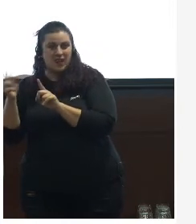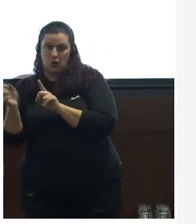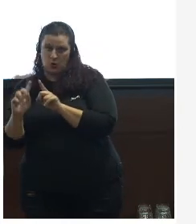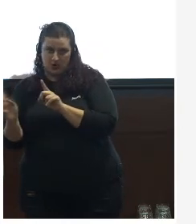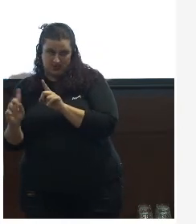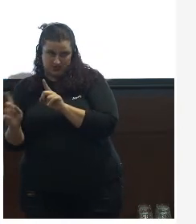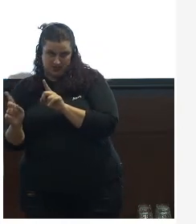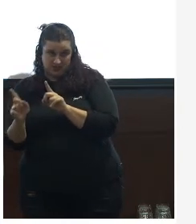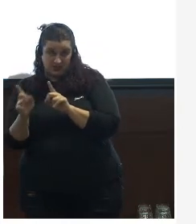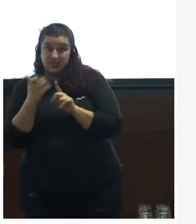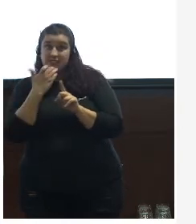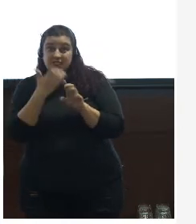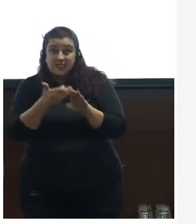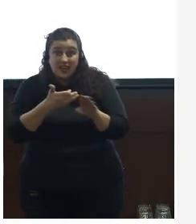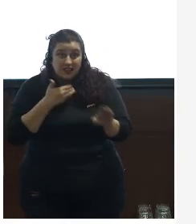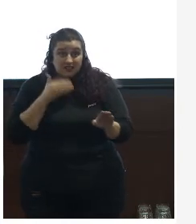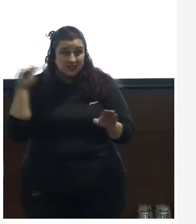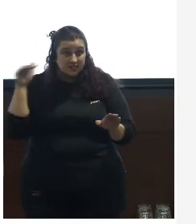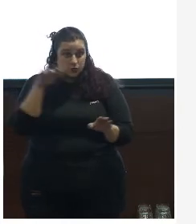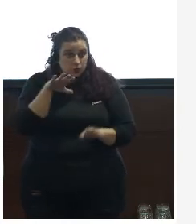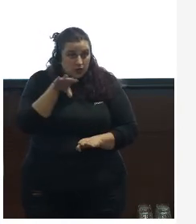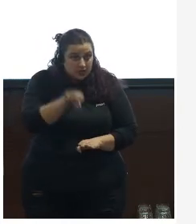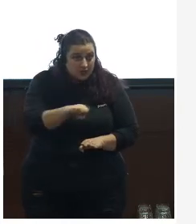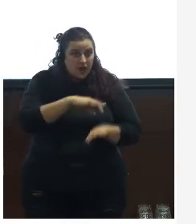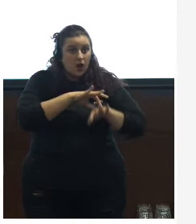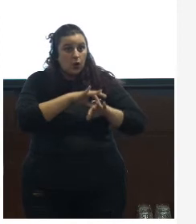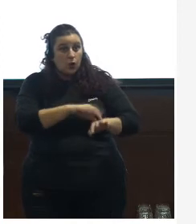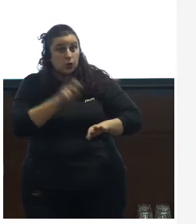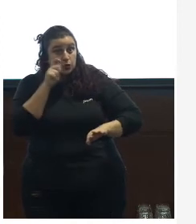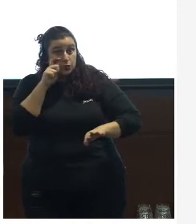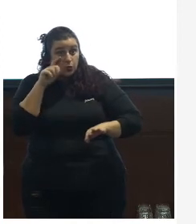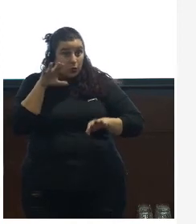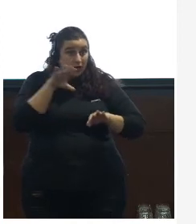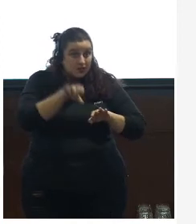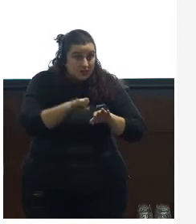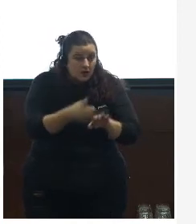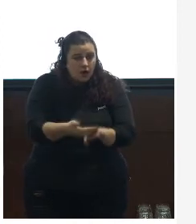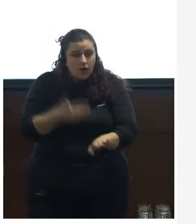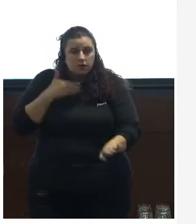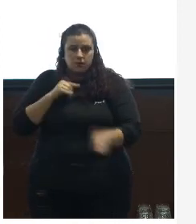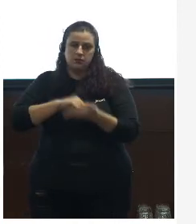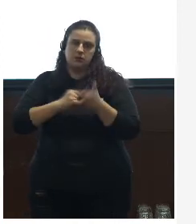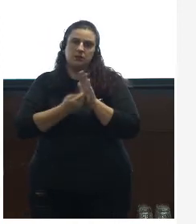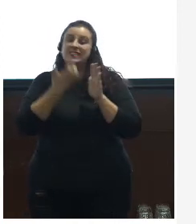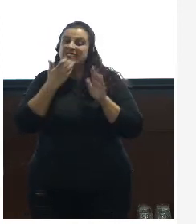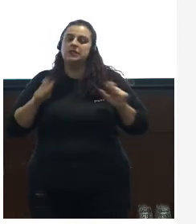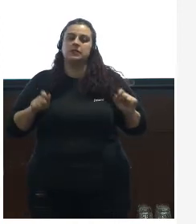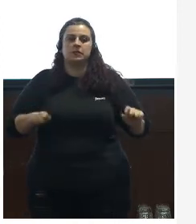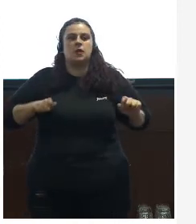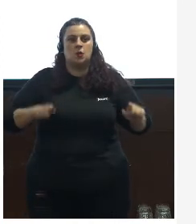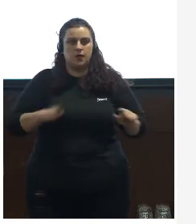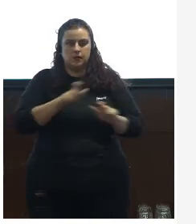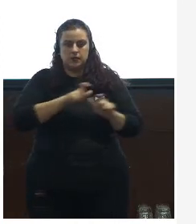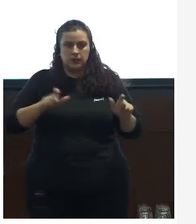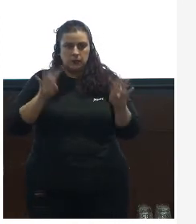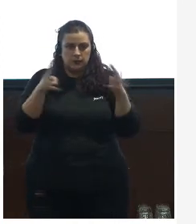Then, we have many people, travelers, who like to research, as part of their holiday preparation, the options in